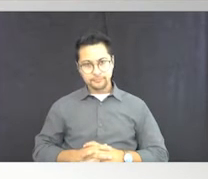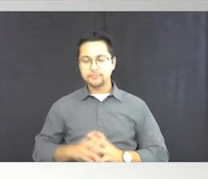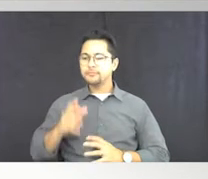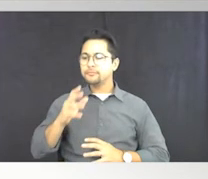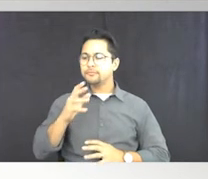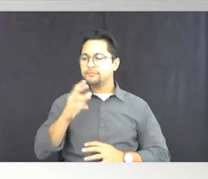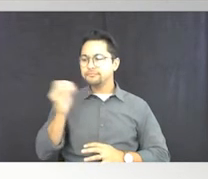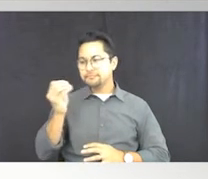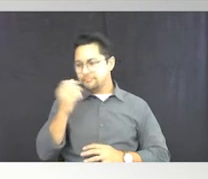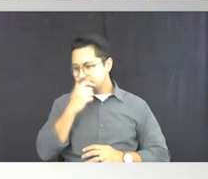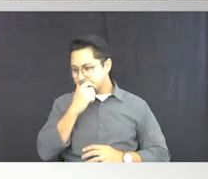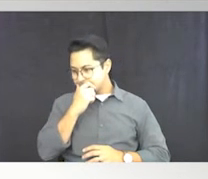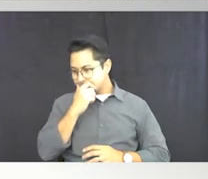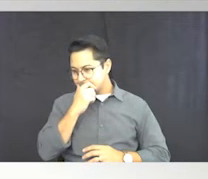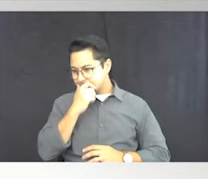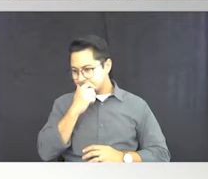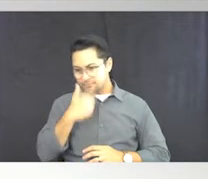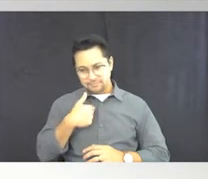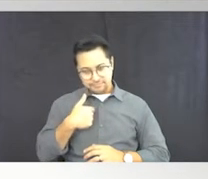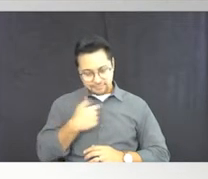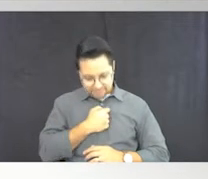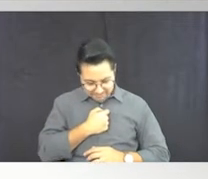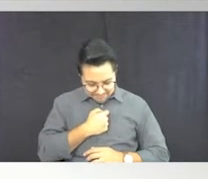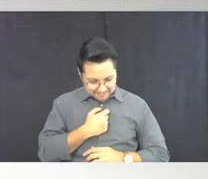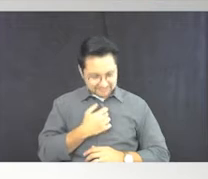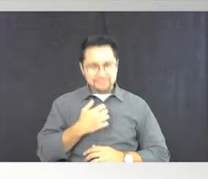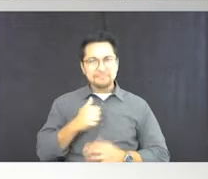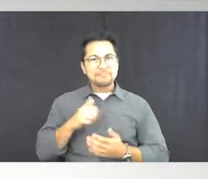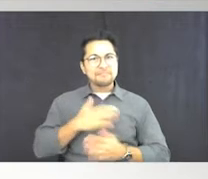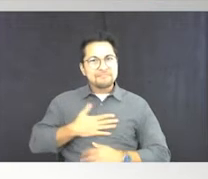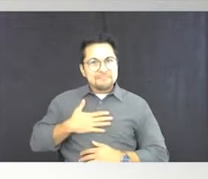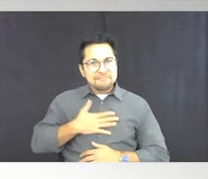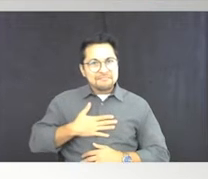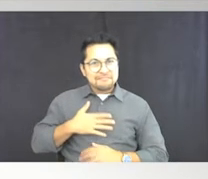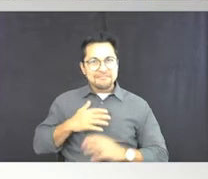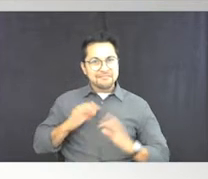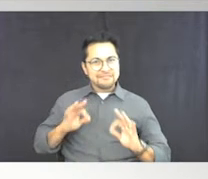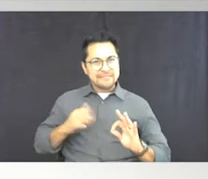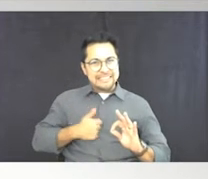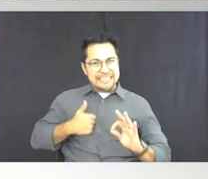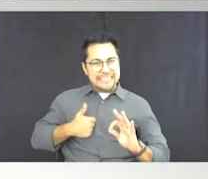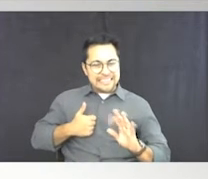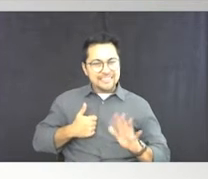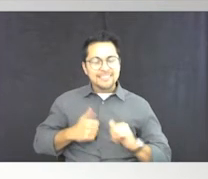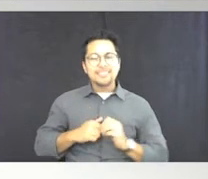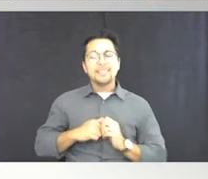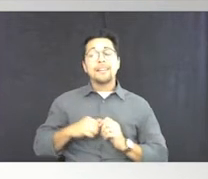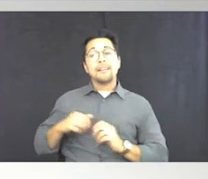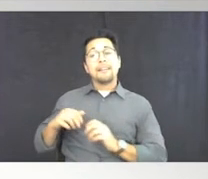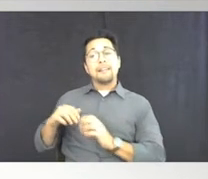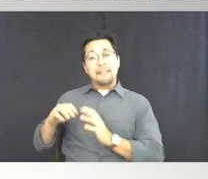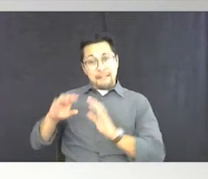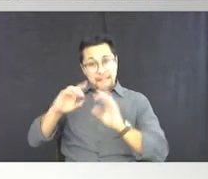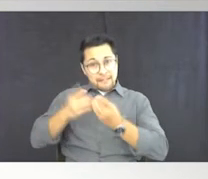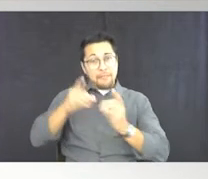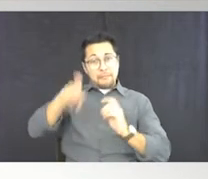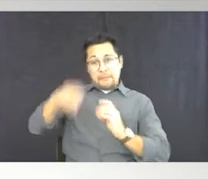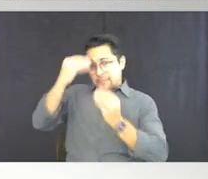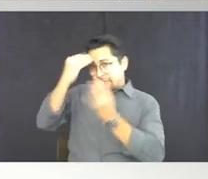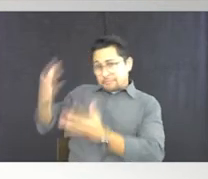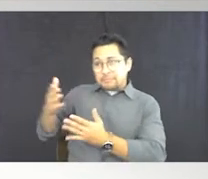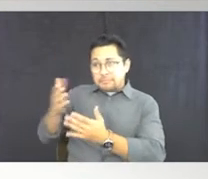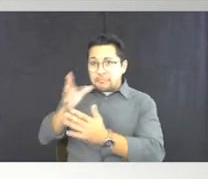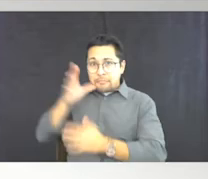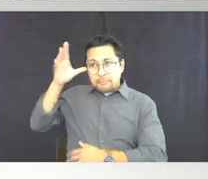And I just want to, sorry. The district does have to inform the parent of their right